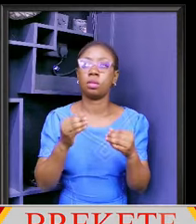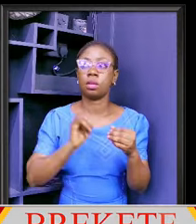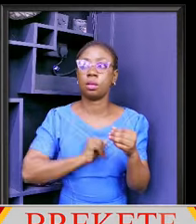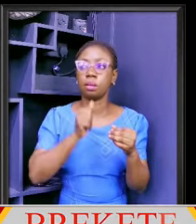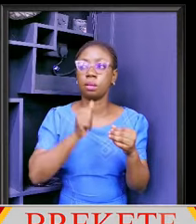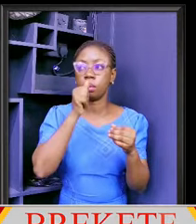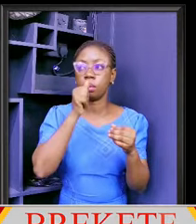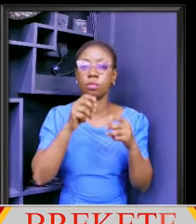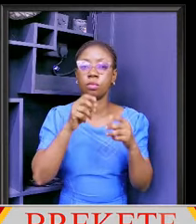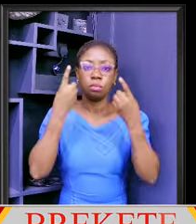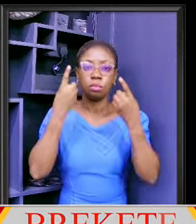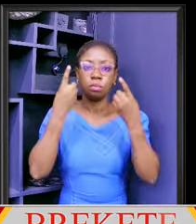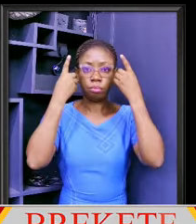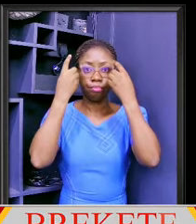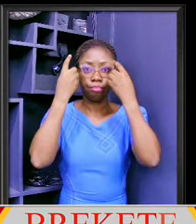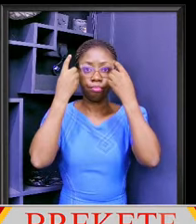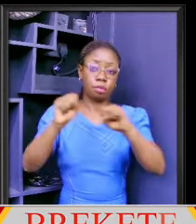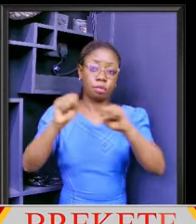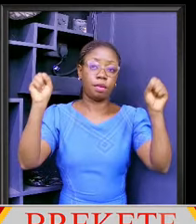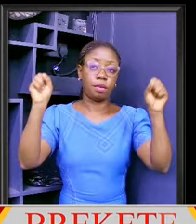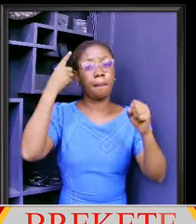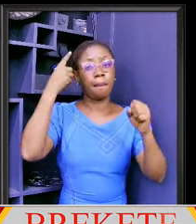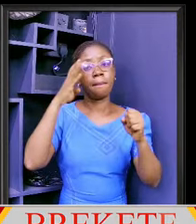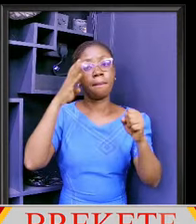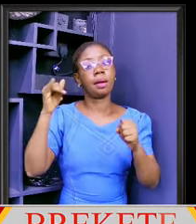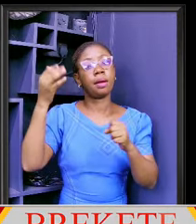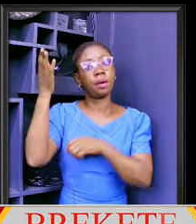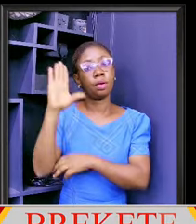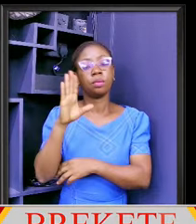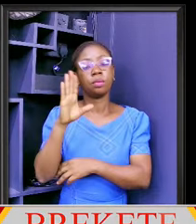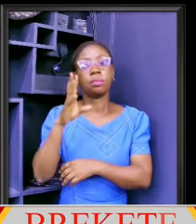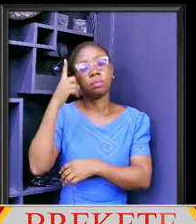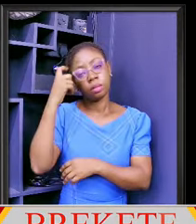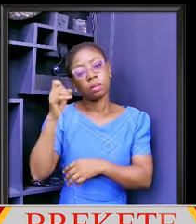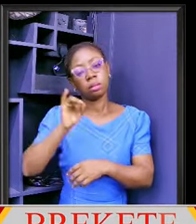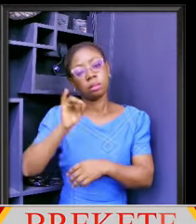I'm just surviving by God. Because they deny me from being the president.